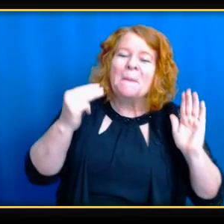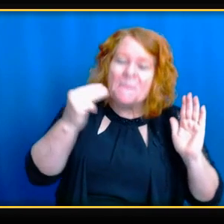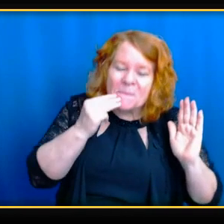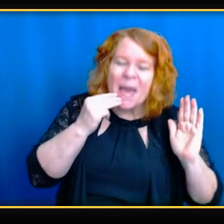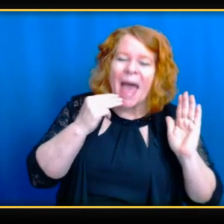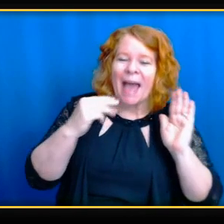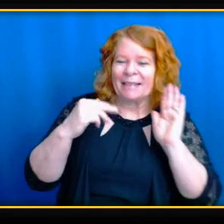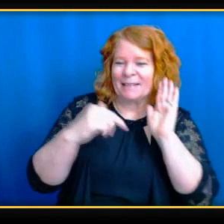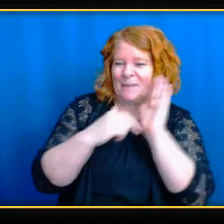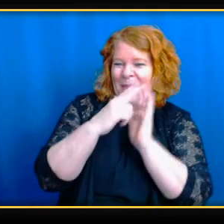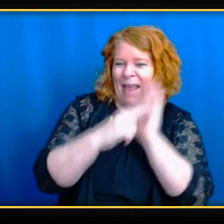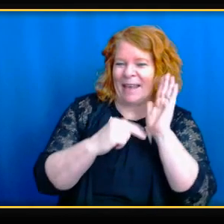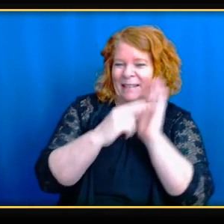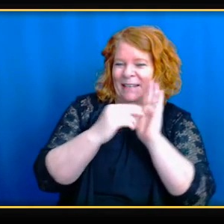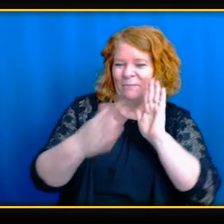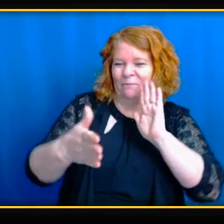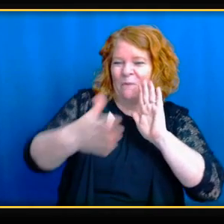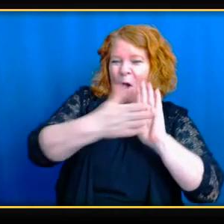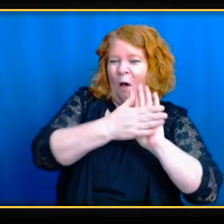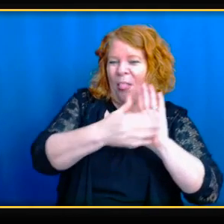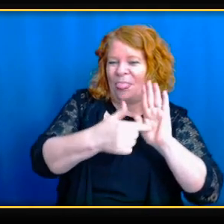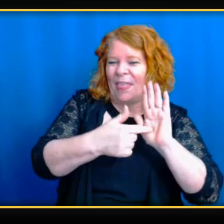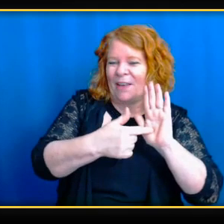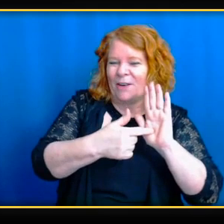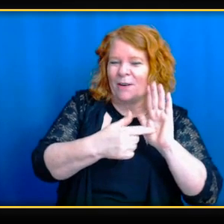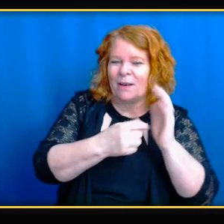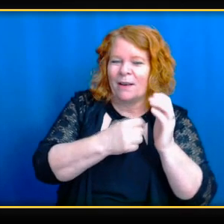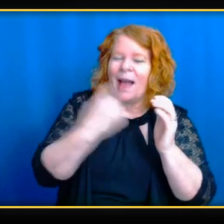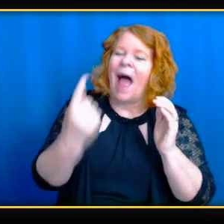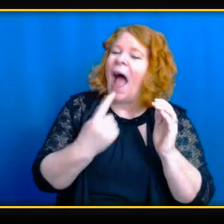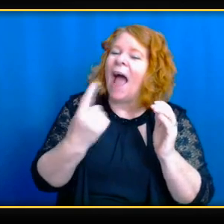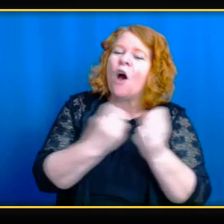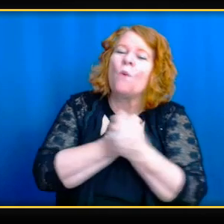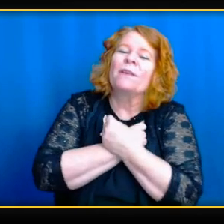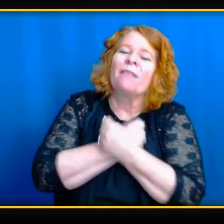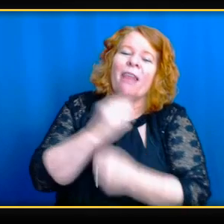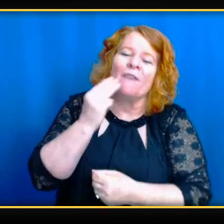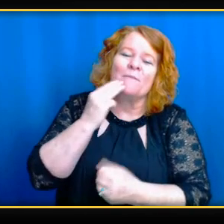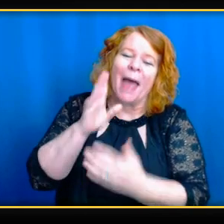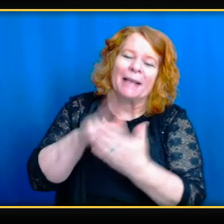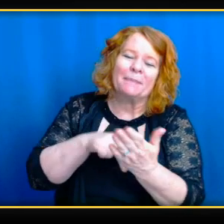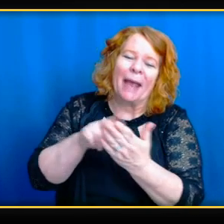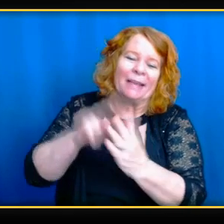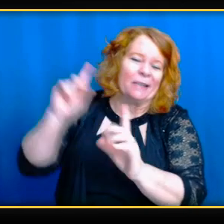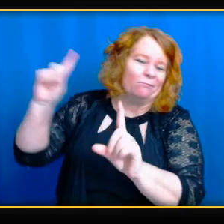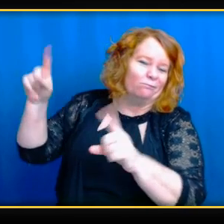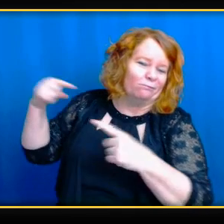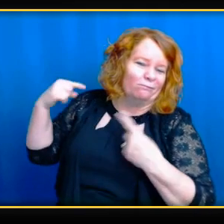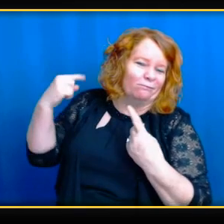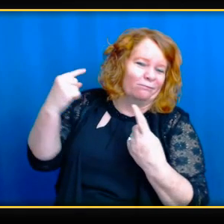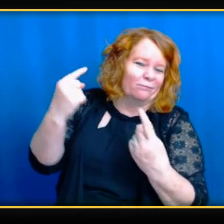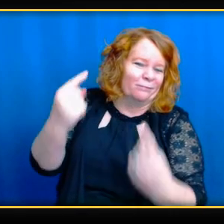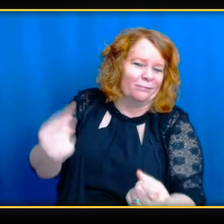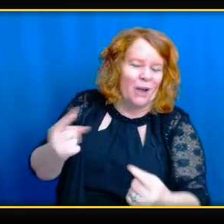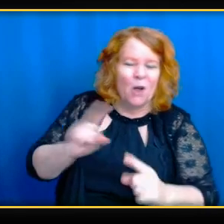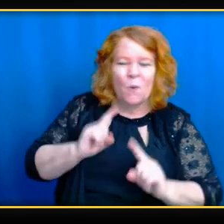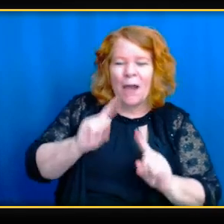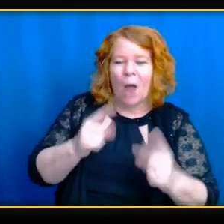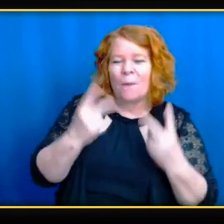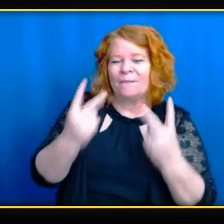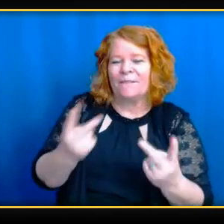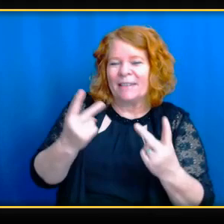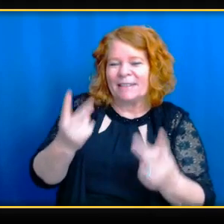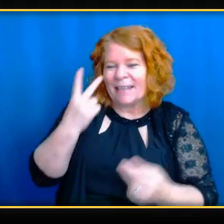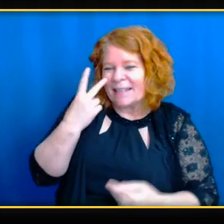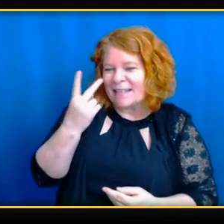this. I always loved the painting that he made when I would go visit. And we will put